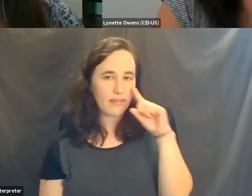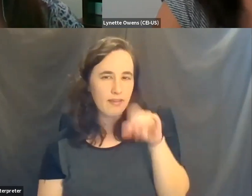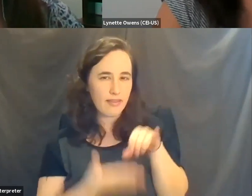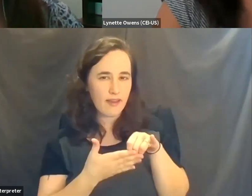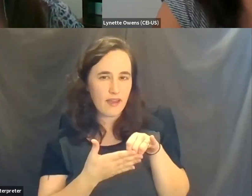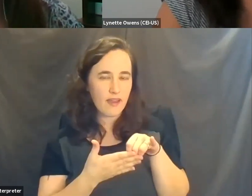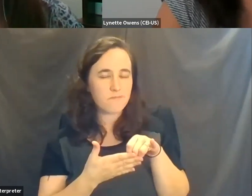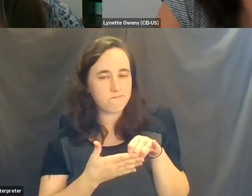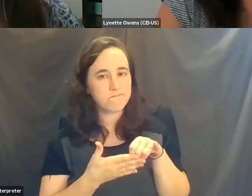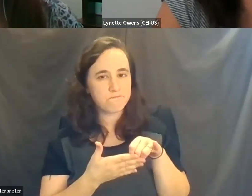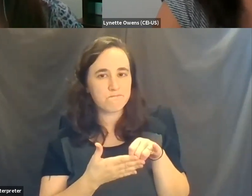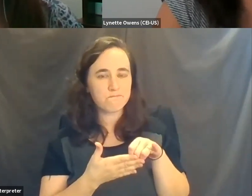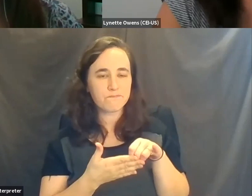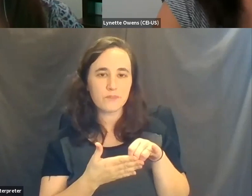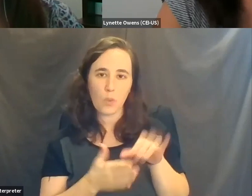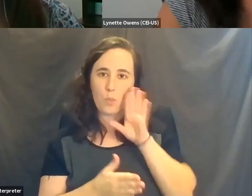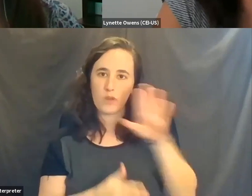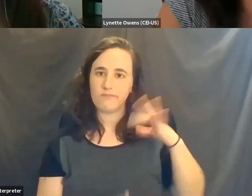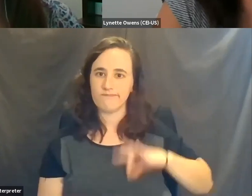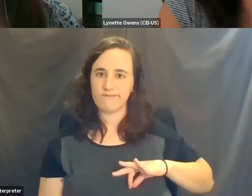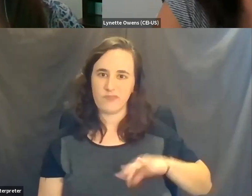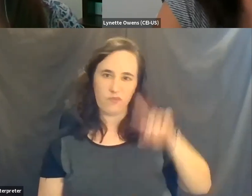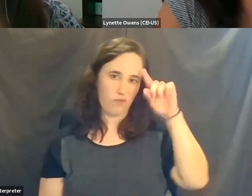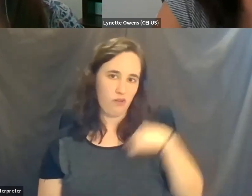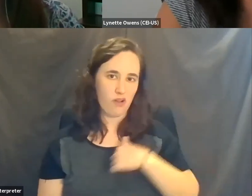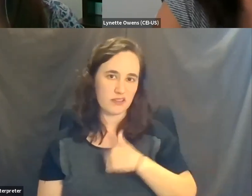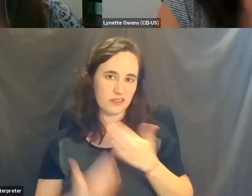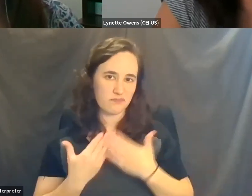I think that's going to serve us really well going into this school year.